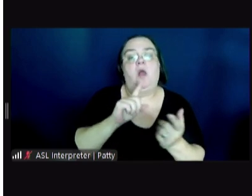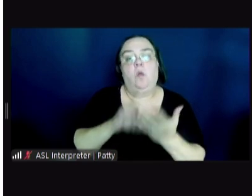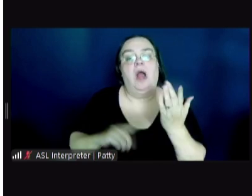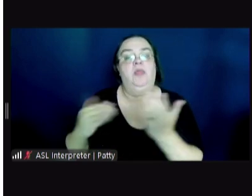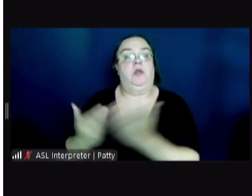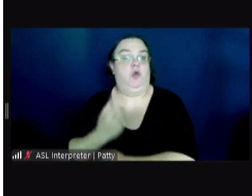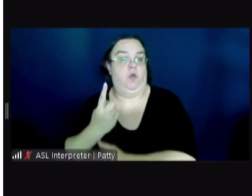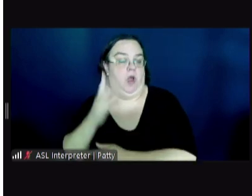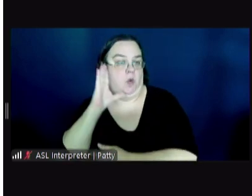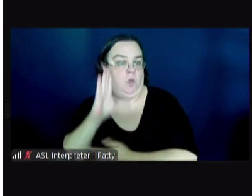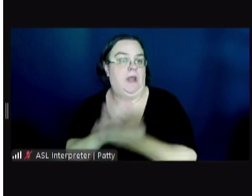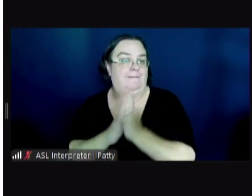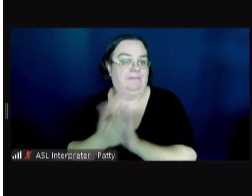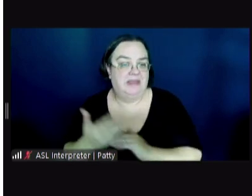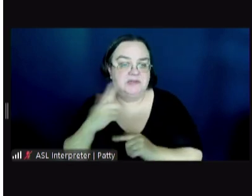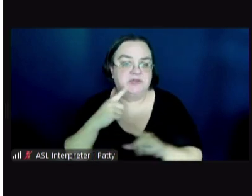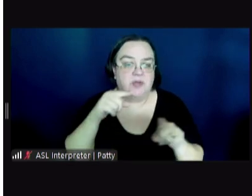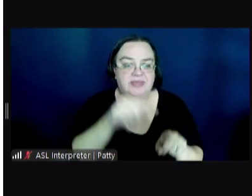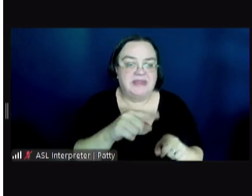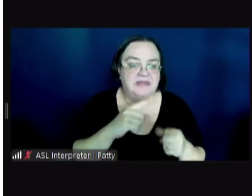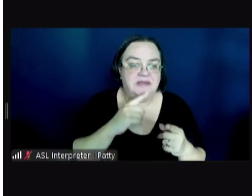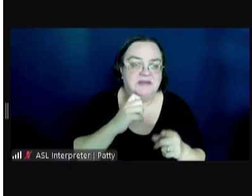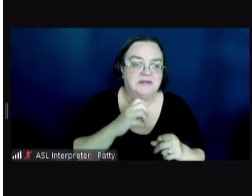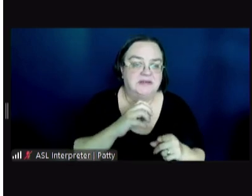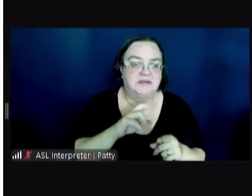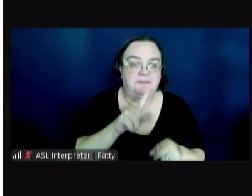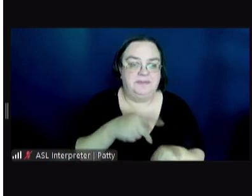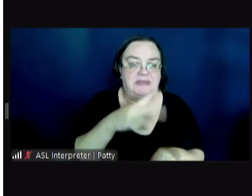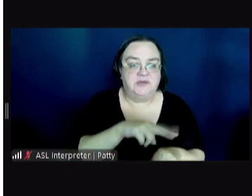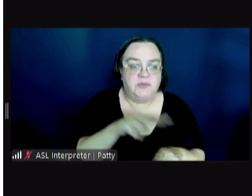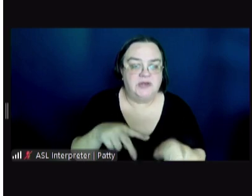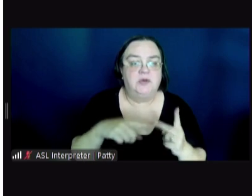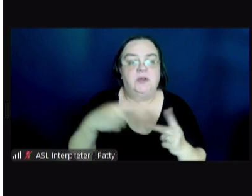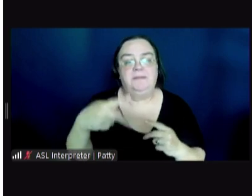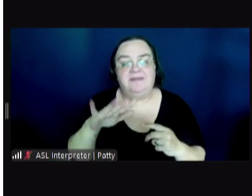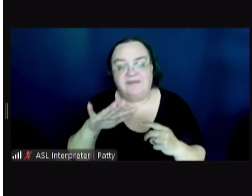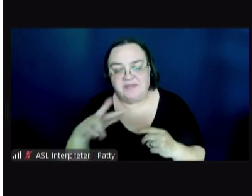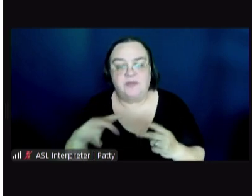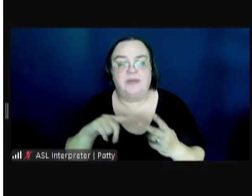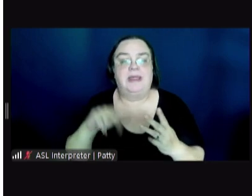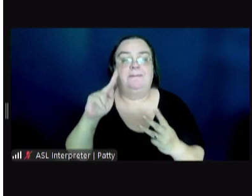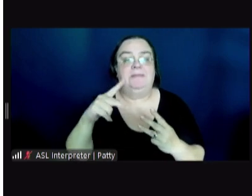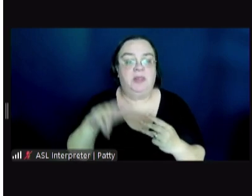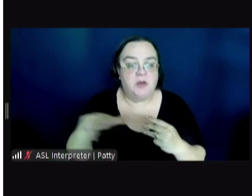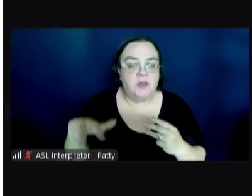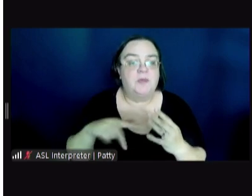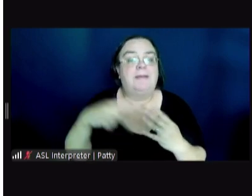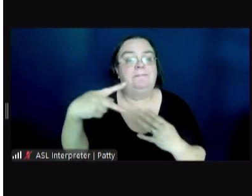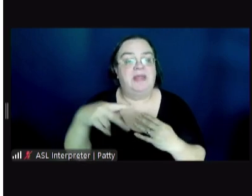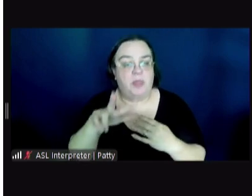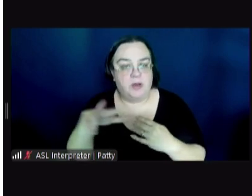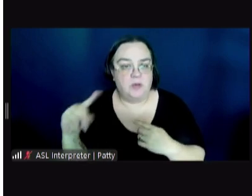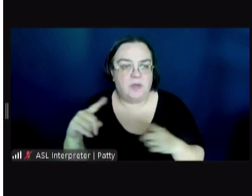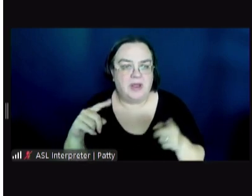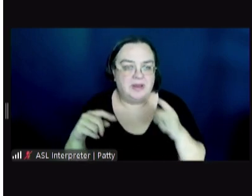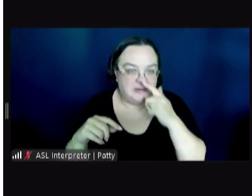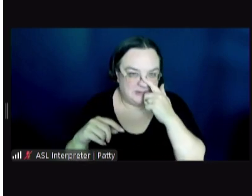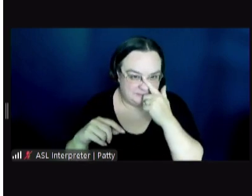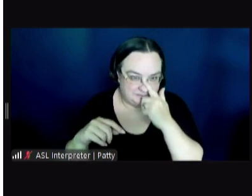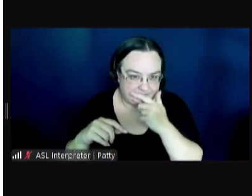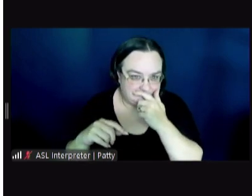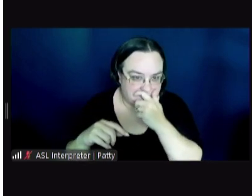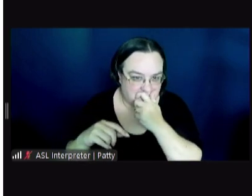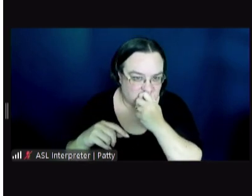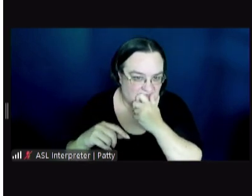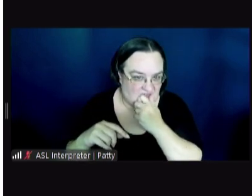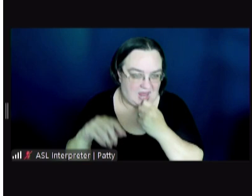it's the P22, the P54, P43, and P41. And actually for this area, all of those happen to be operated by the bus.